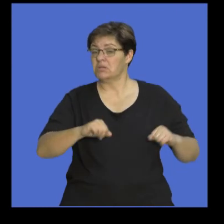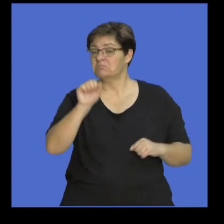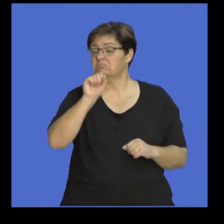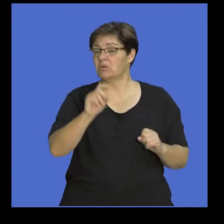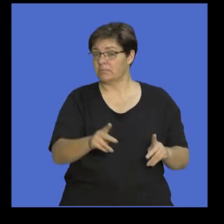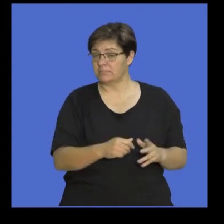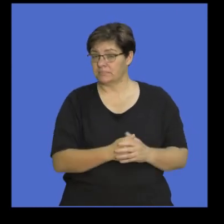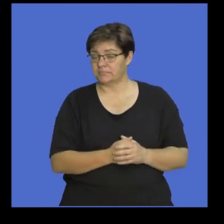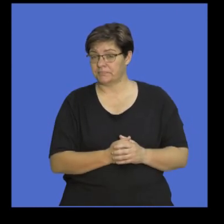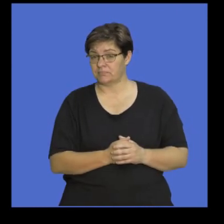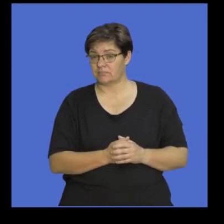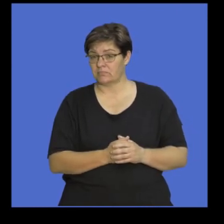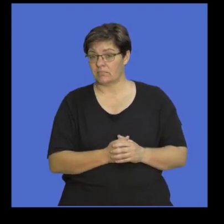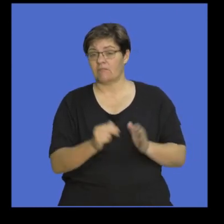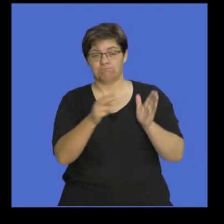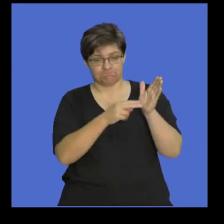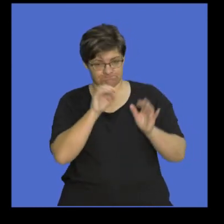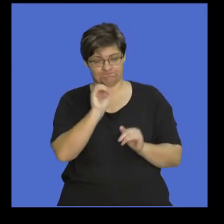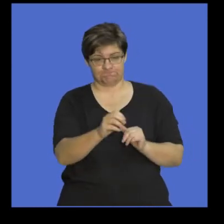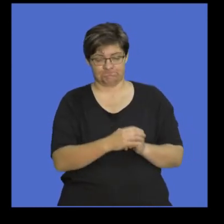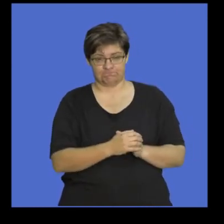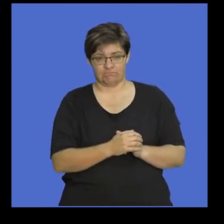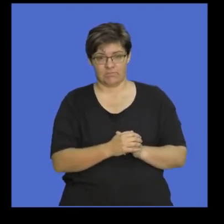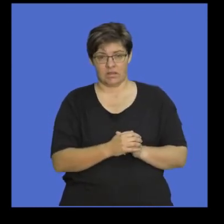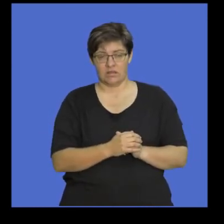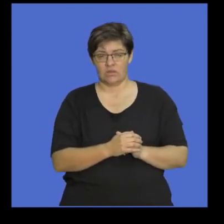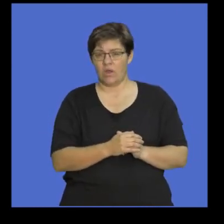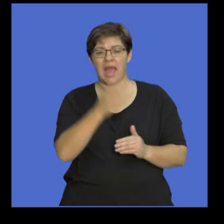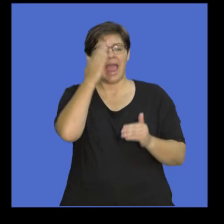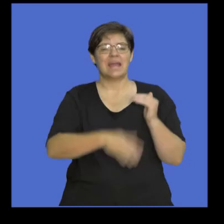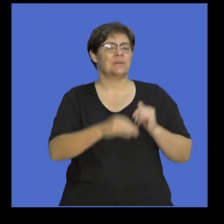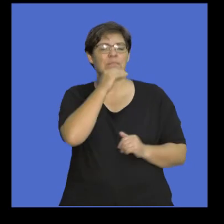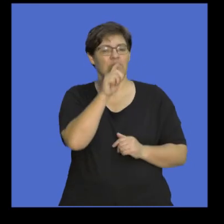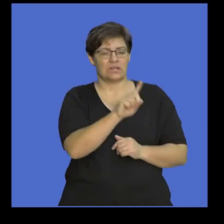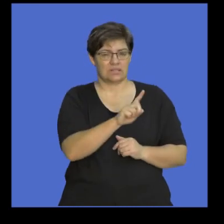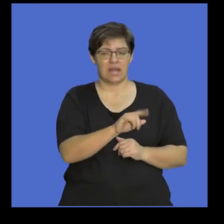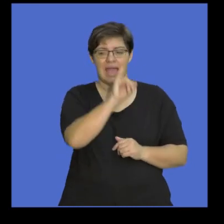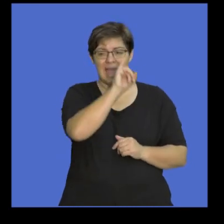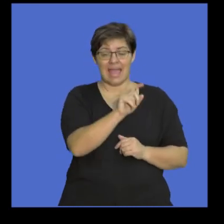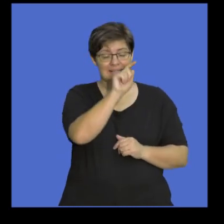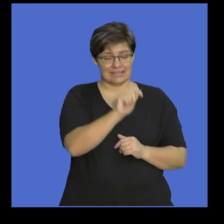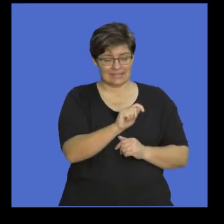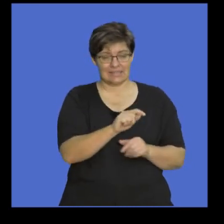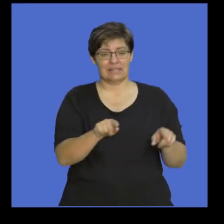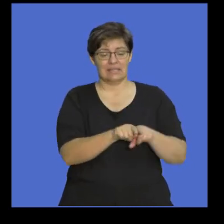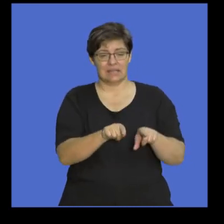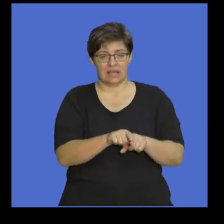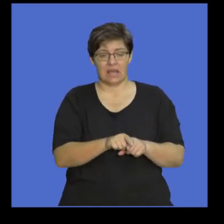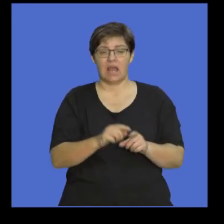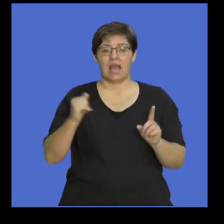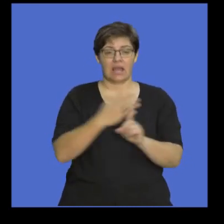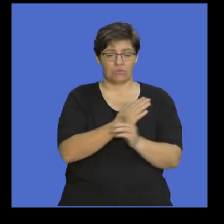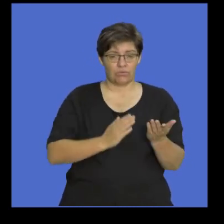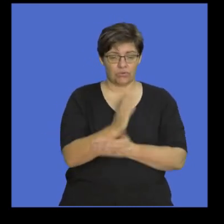agree that, okay, that is the notation. So in conclusion, if you're saying I total is equals to current